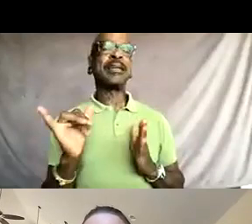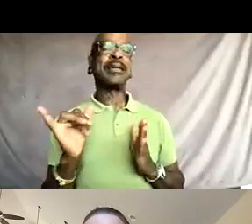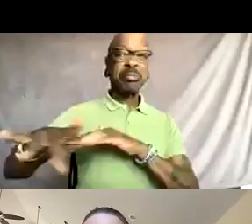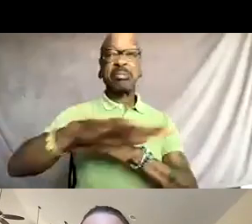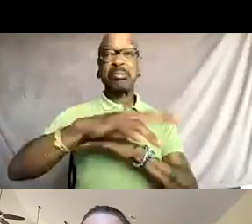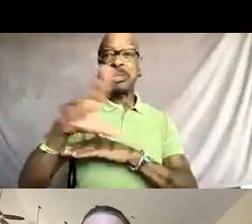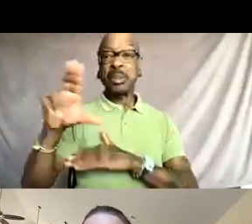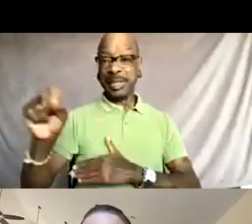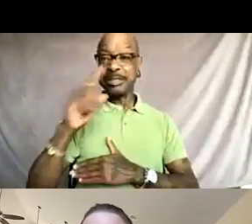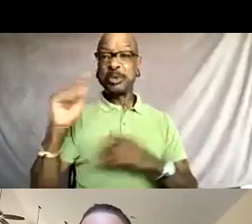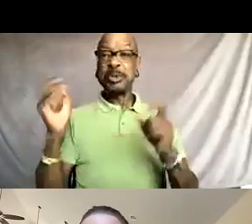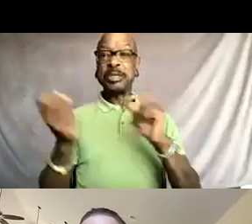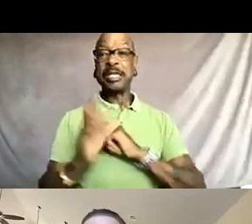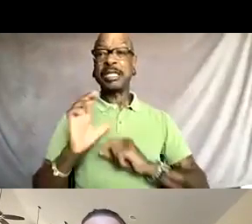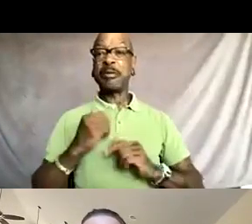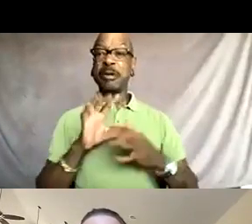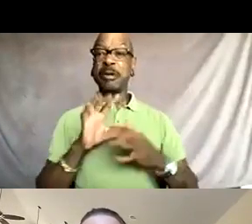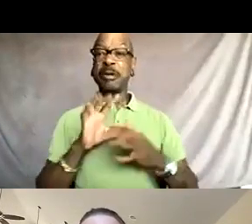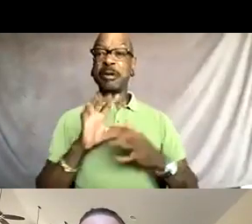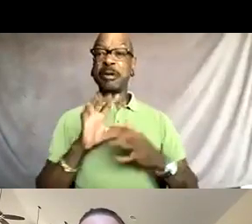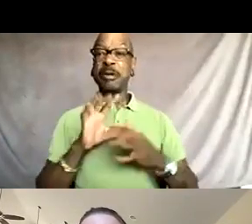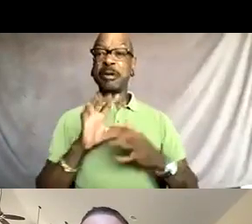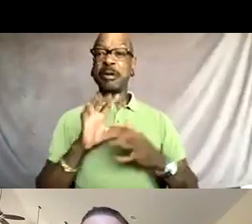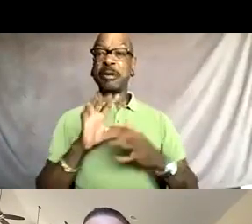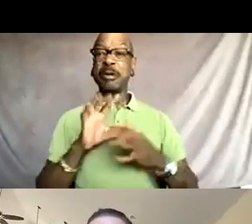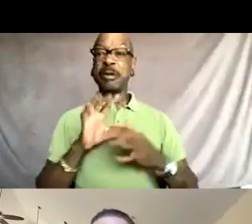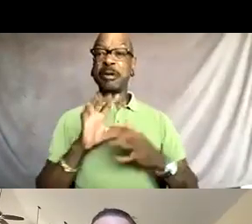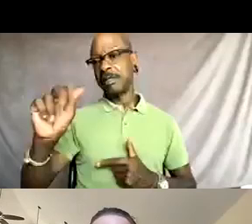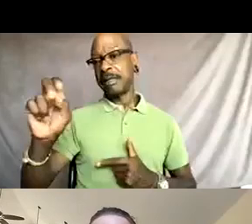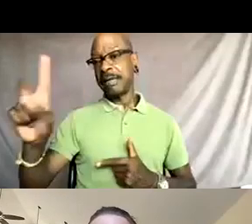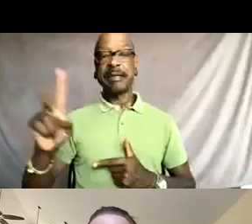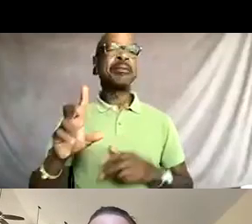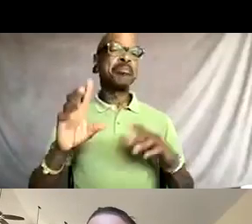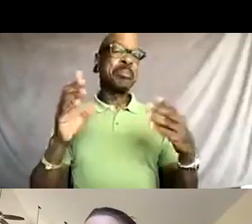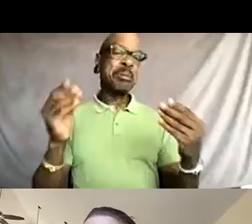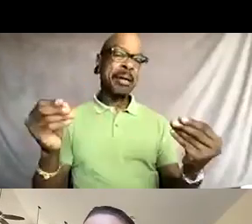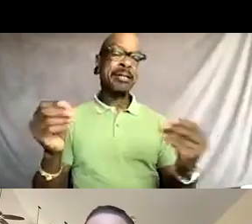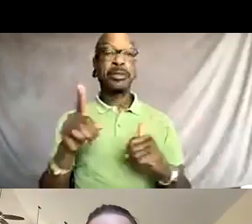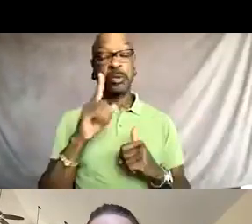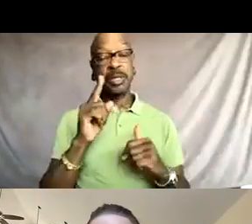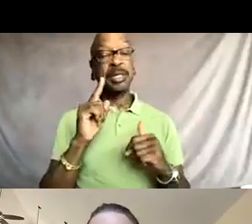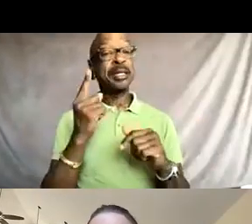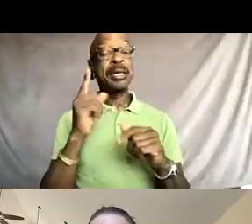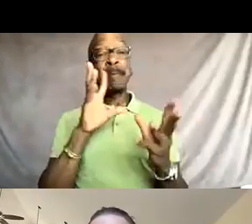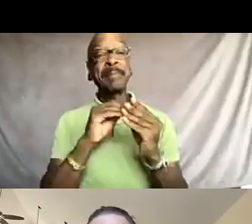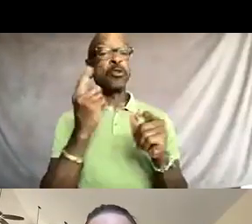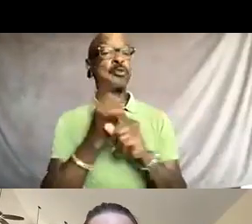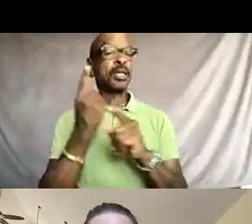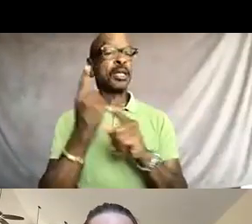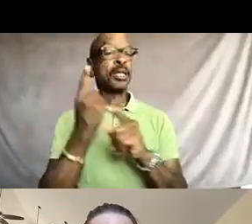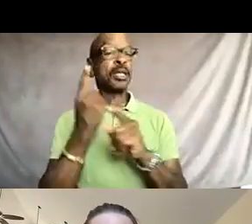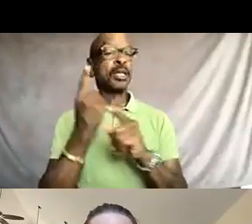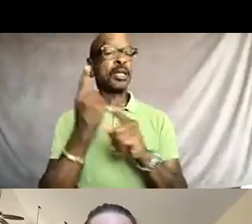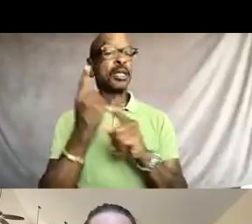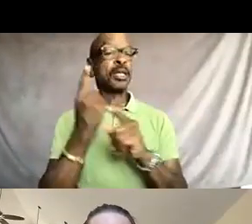to land. And these are some of the clients that we work with and we meet with on a regular basis, who are, a lot of them are BIPOC-led groups that are getting access